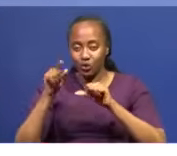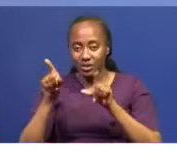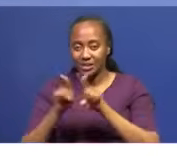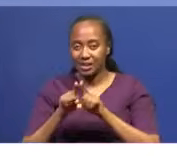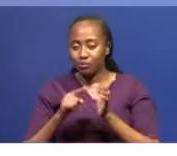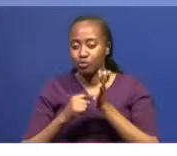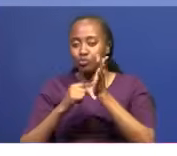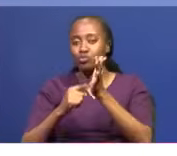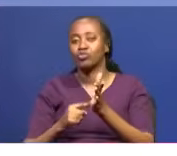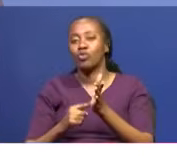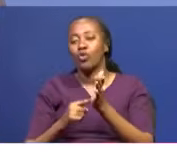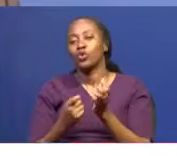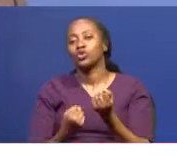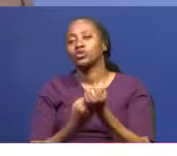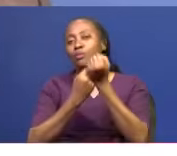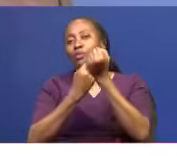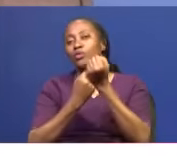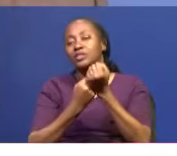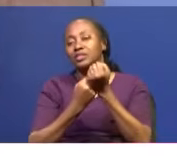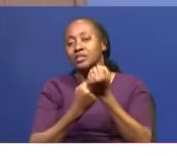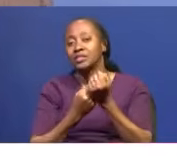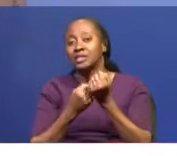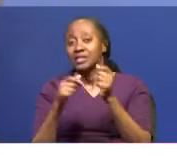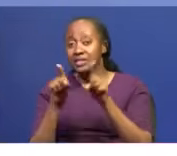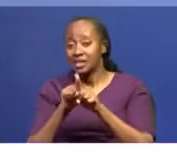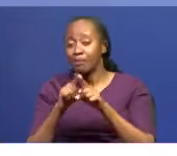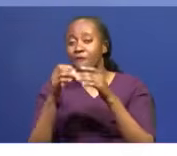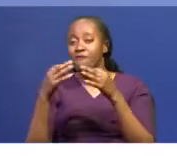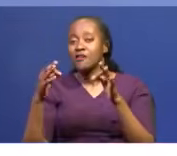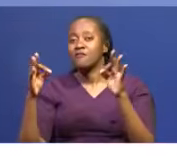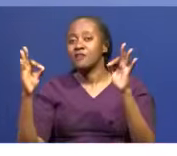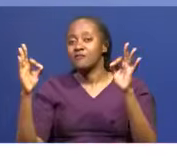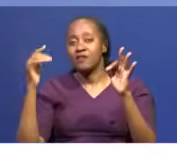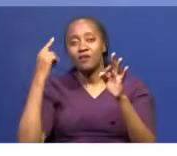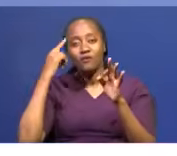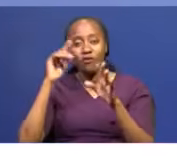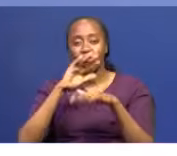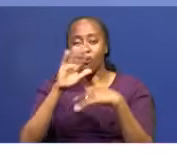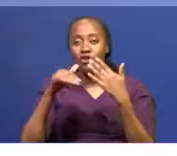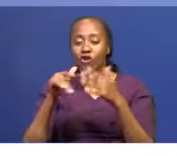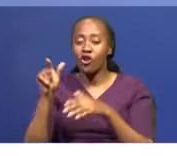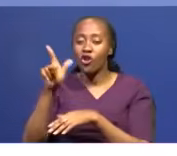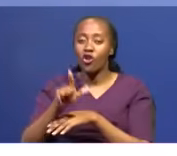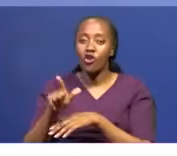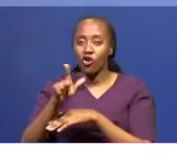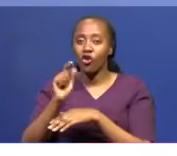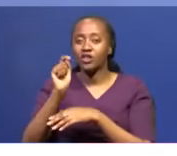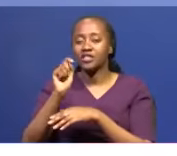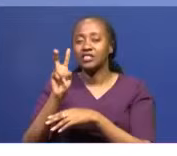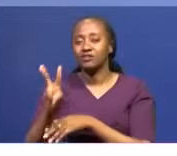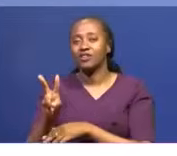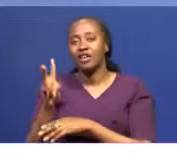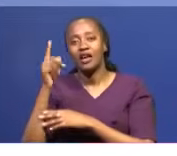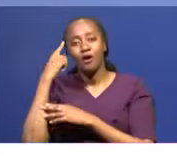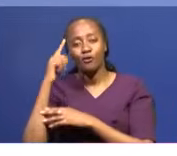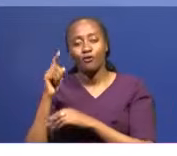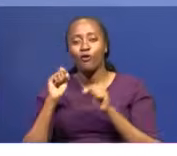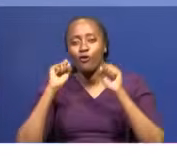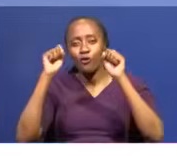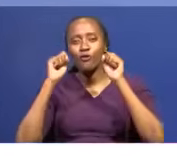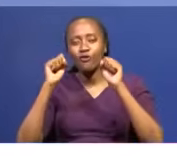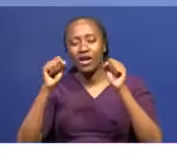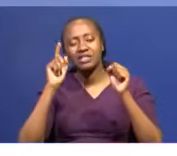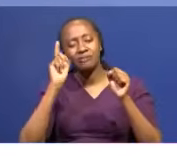Azam is the broadcast sponsor, but we need to have some free-to-air games that are going on our local TV channels so that fans who are not paying